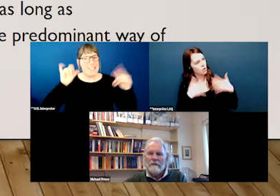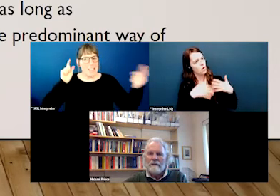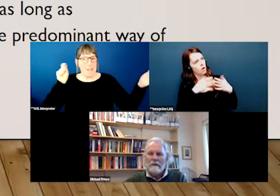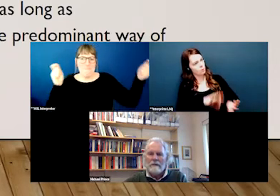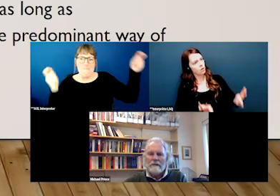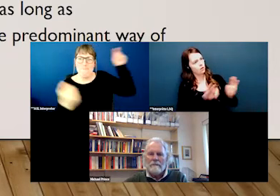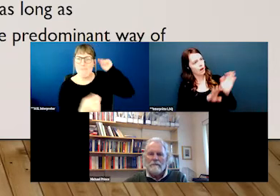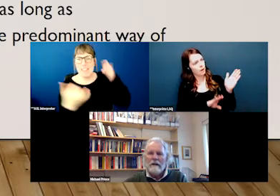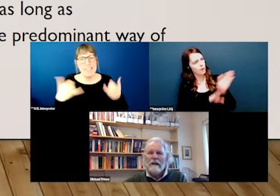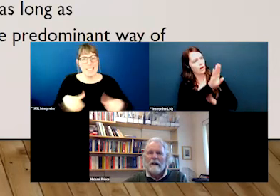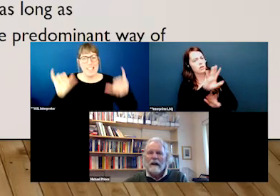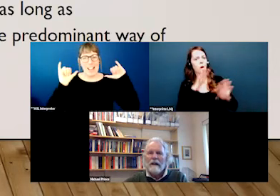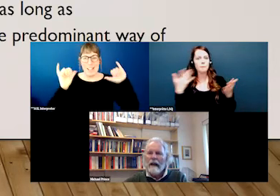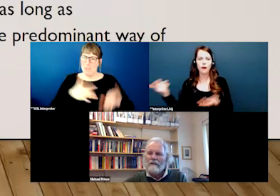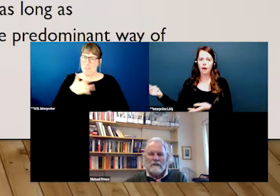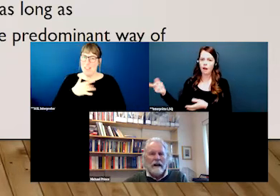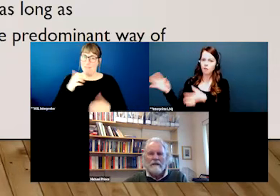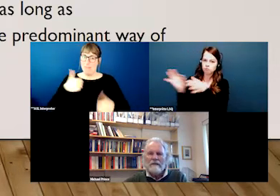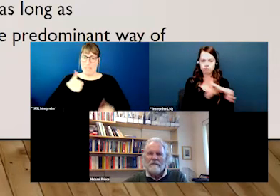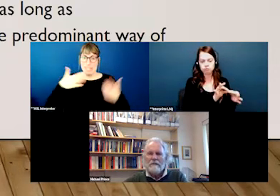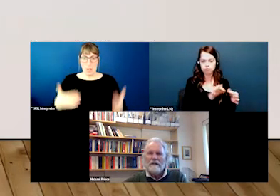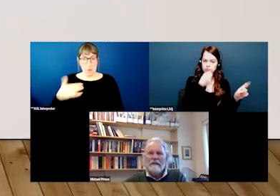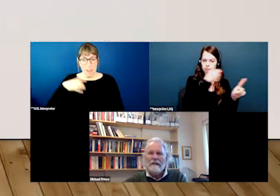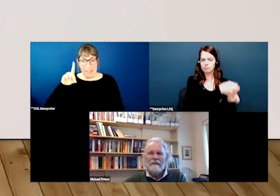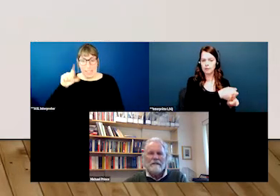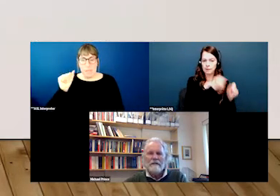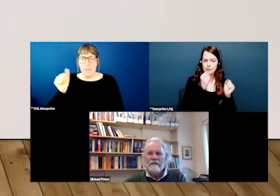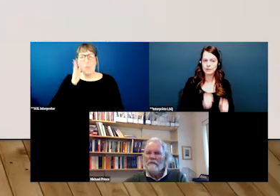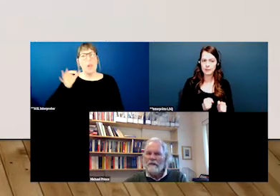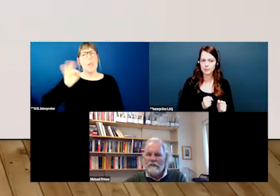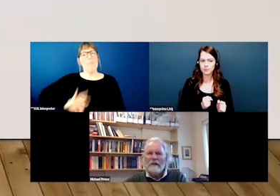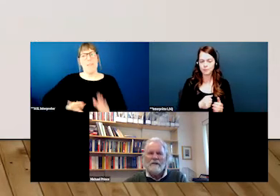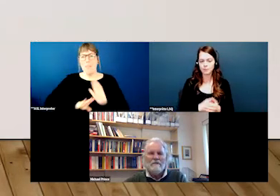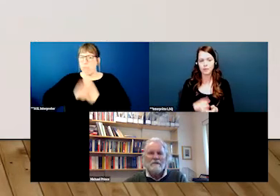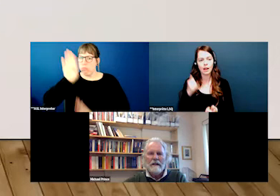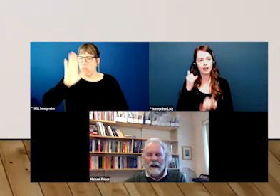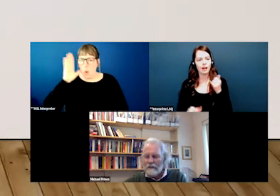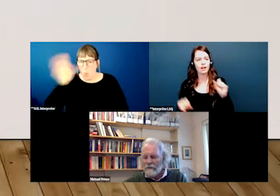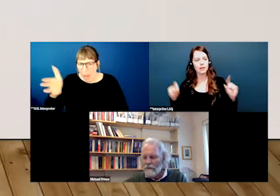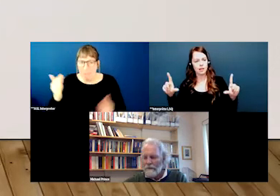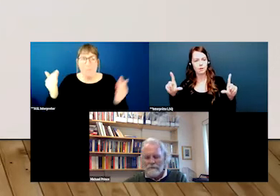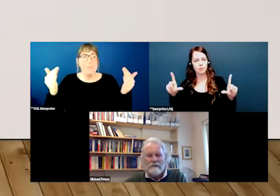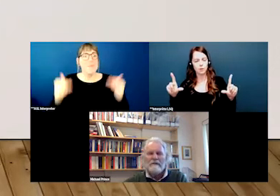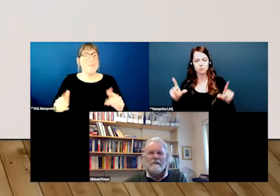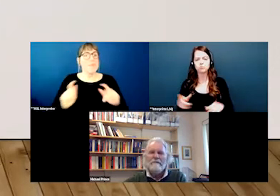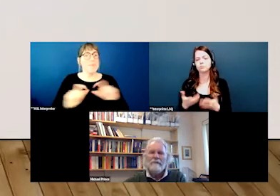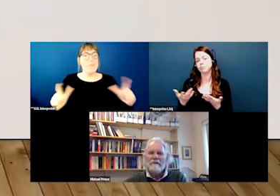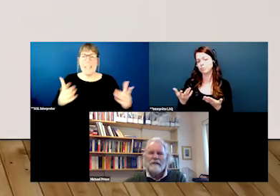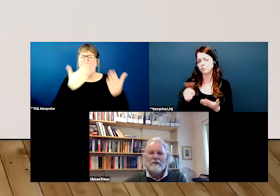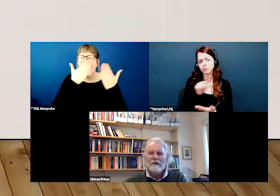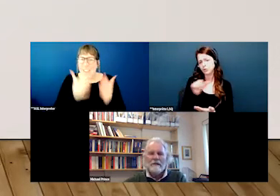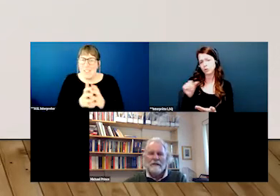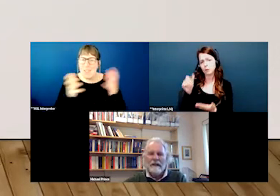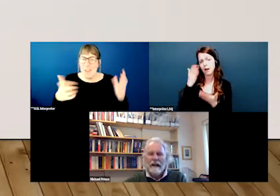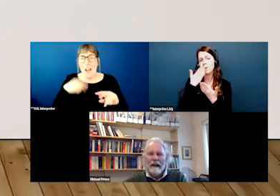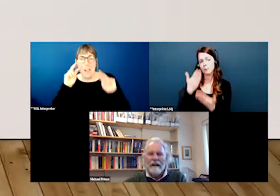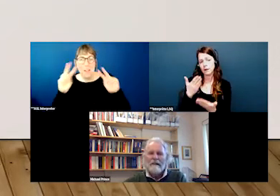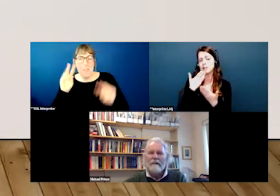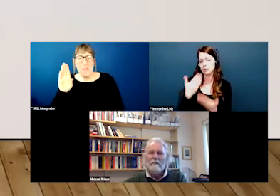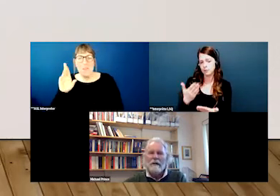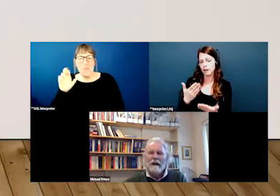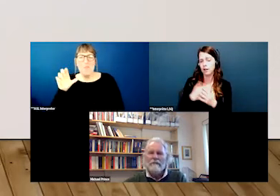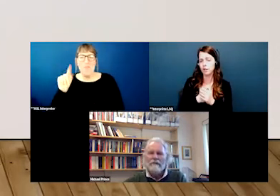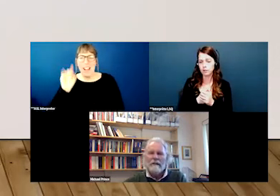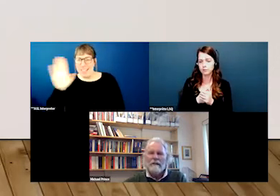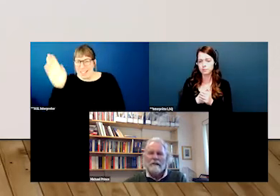Canadians with disabilities. Last slide is simply a thank you, and I look forward to Brent's presentation and any